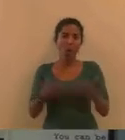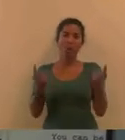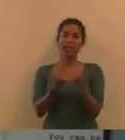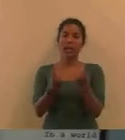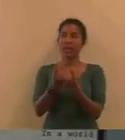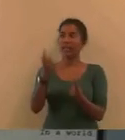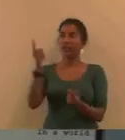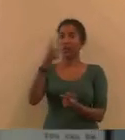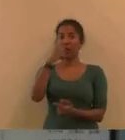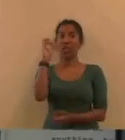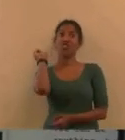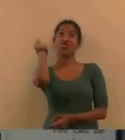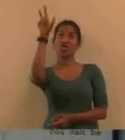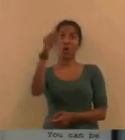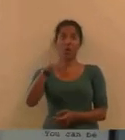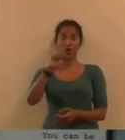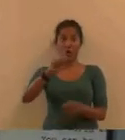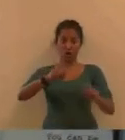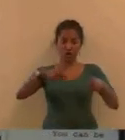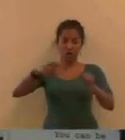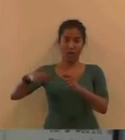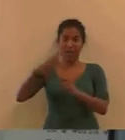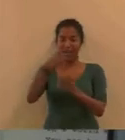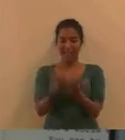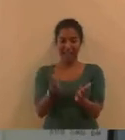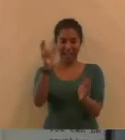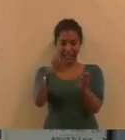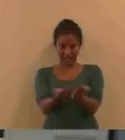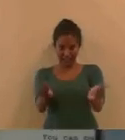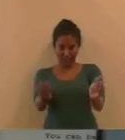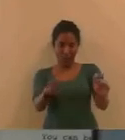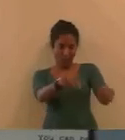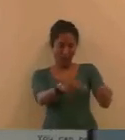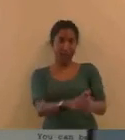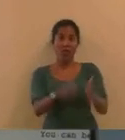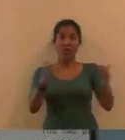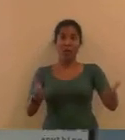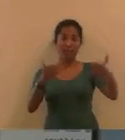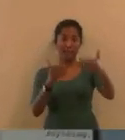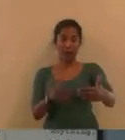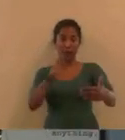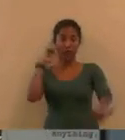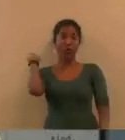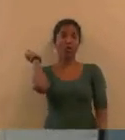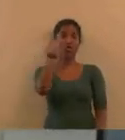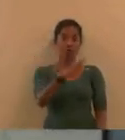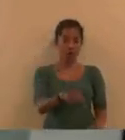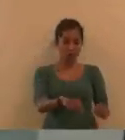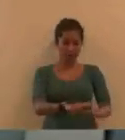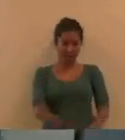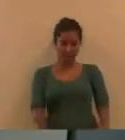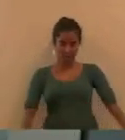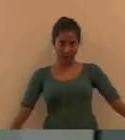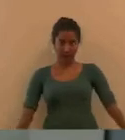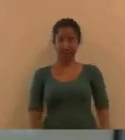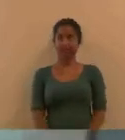throwing object, which is my socks, can land in. Now the box, which you're thrown into, is placed on the floor.